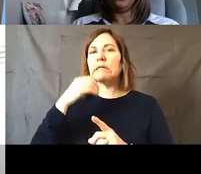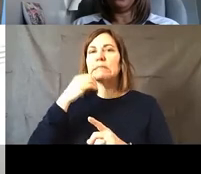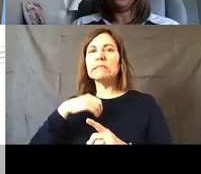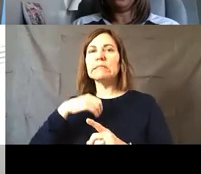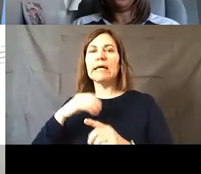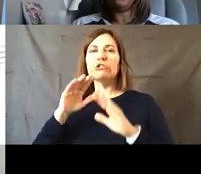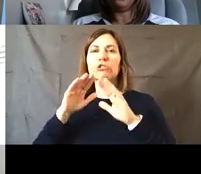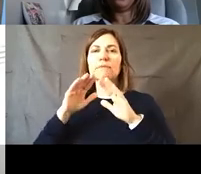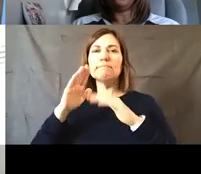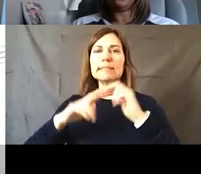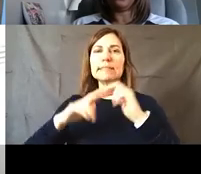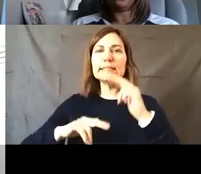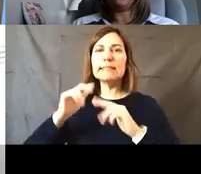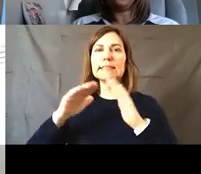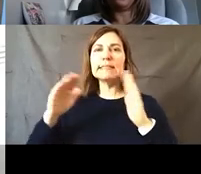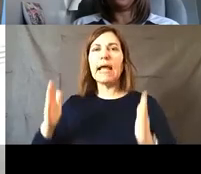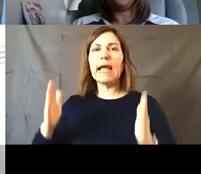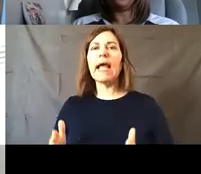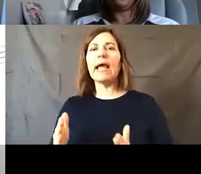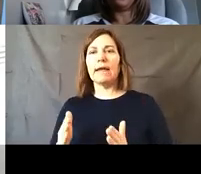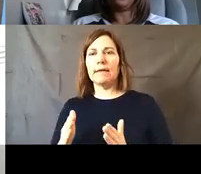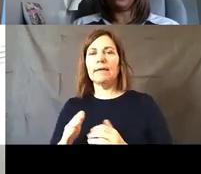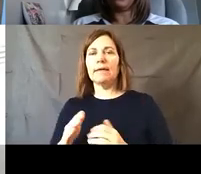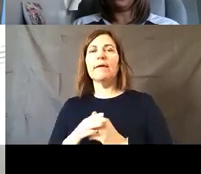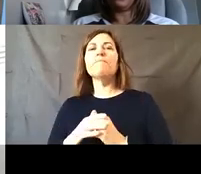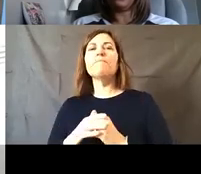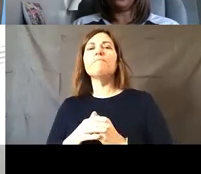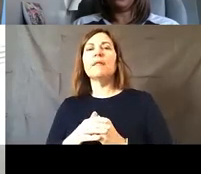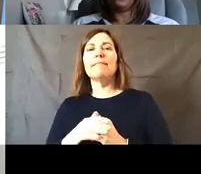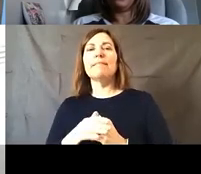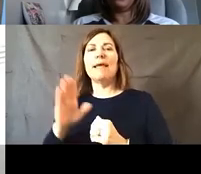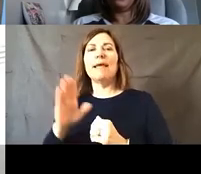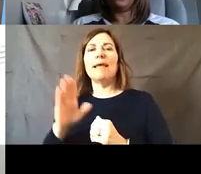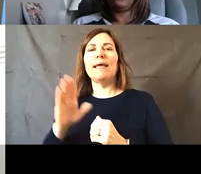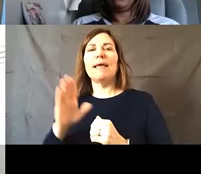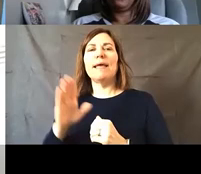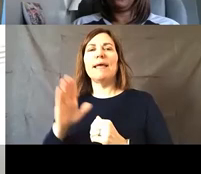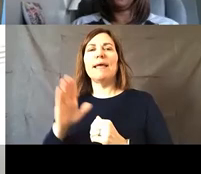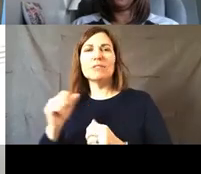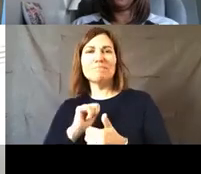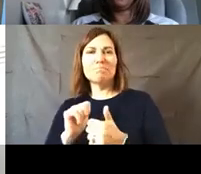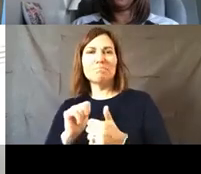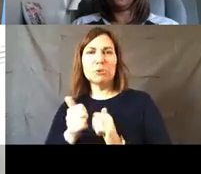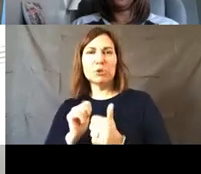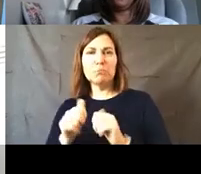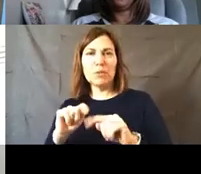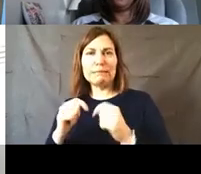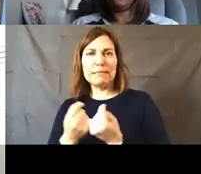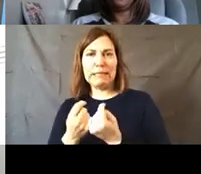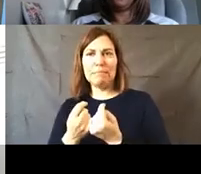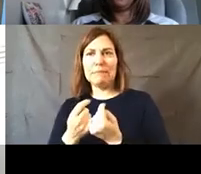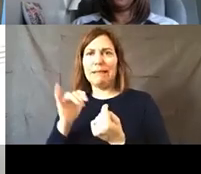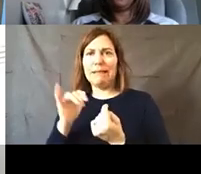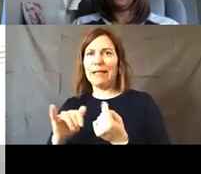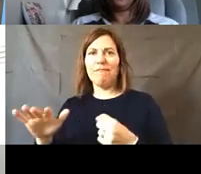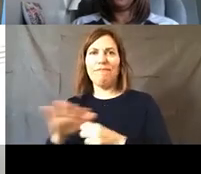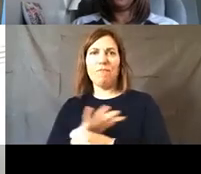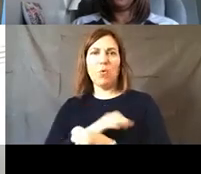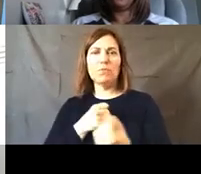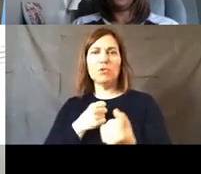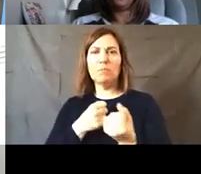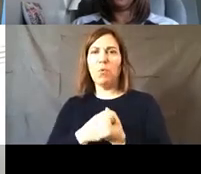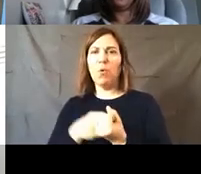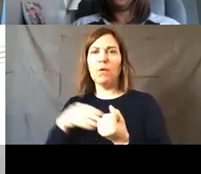sports team, which is completely housed, supported, and funded through